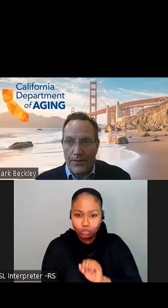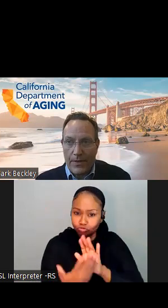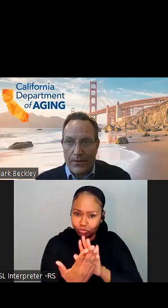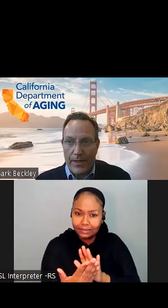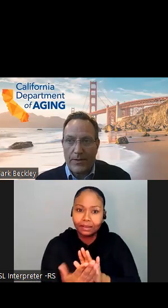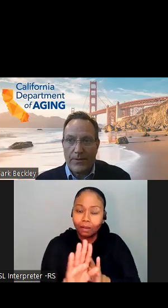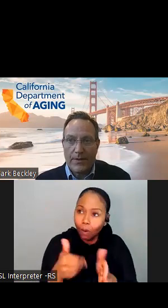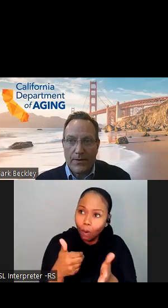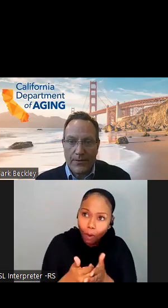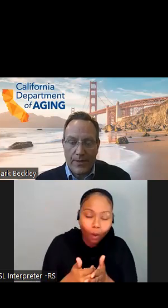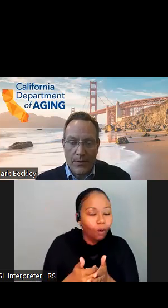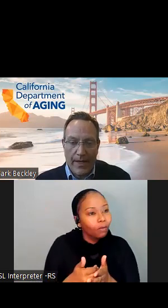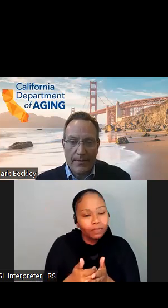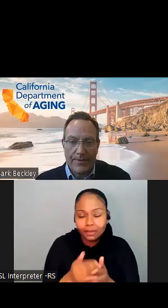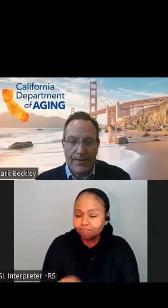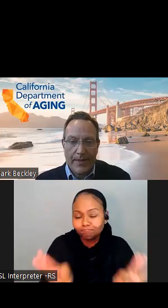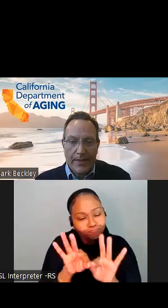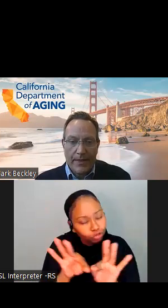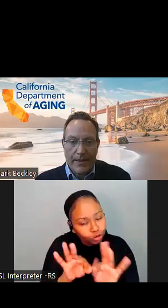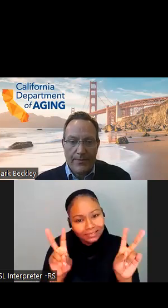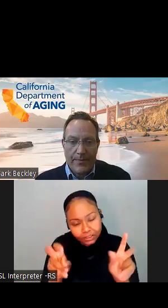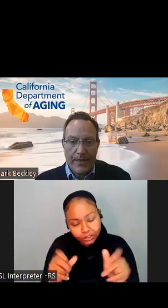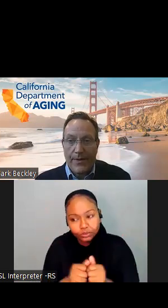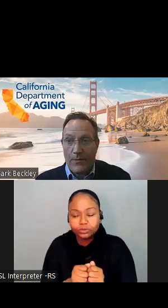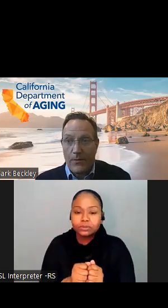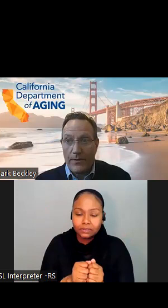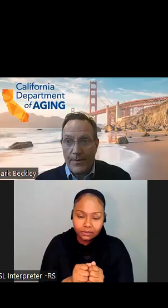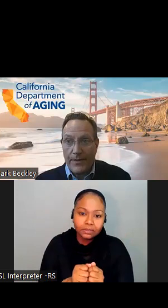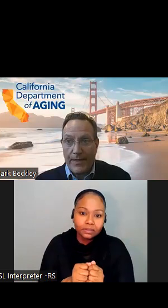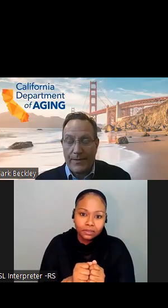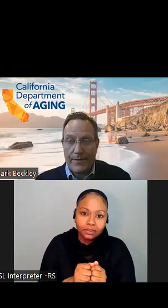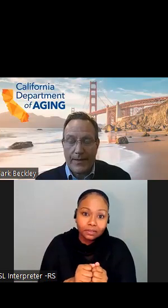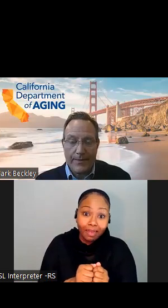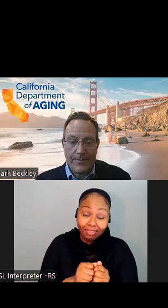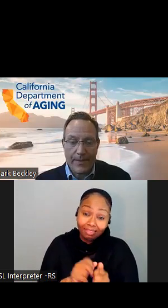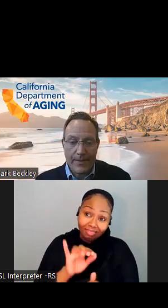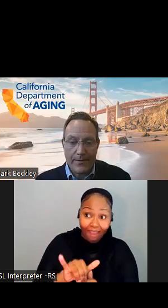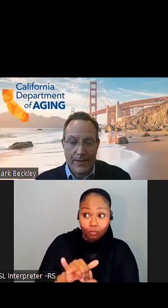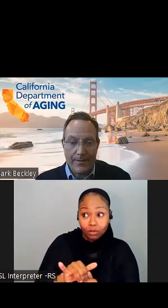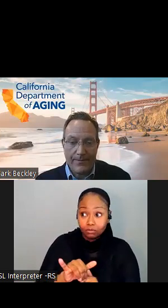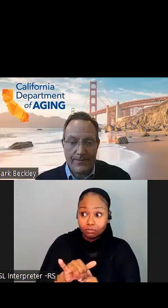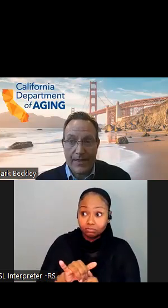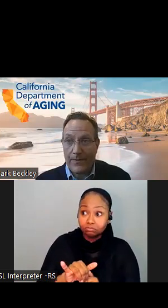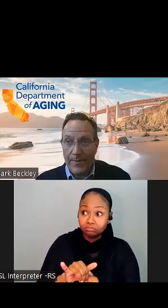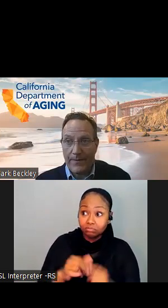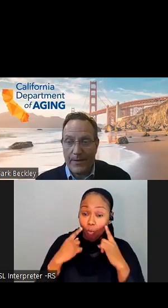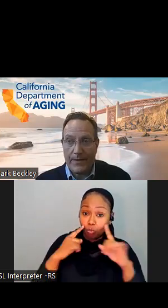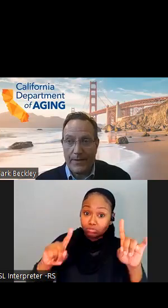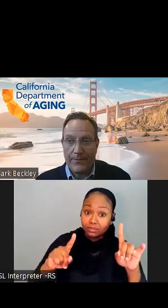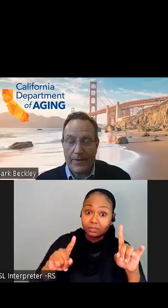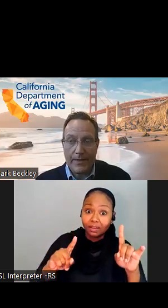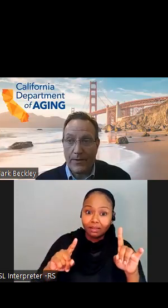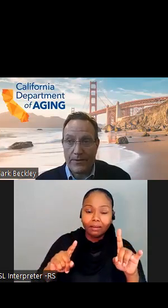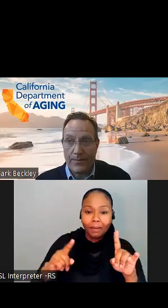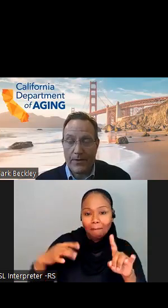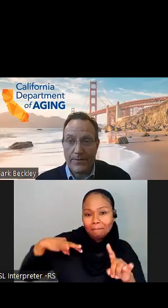know, all the critical issues, all the critical items, you know, that will ultimately you know, be for the benefit